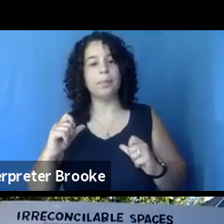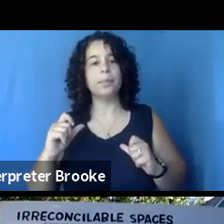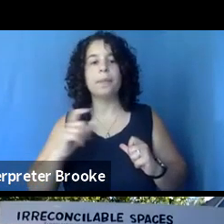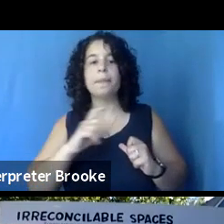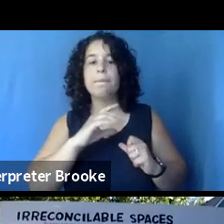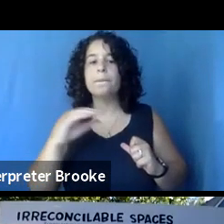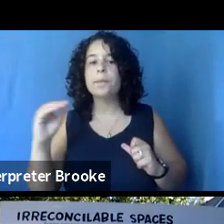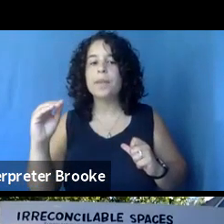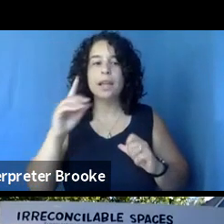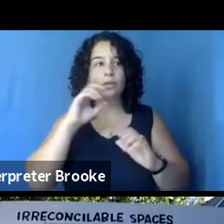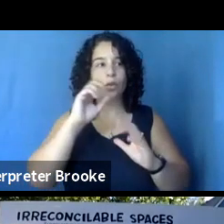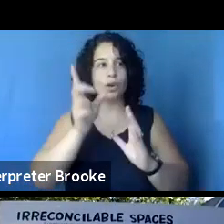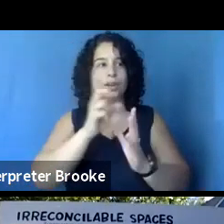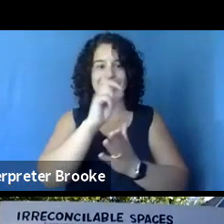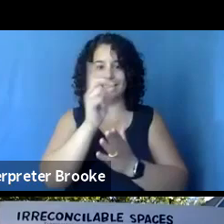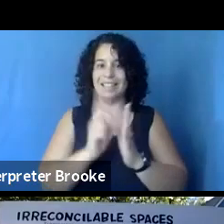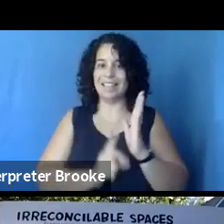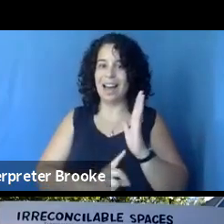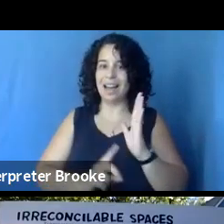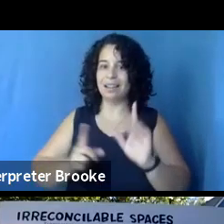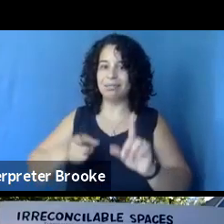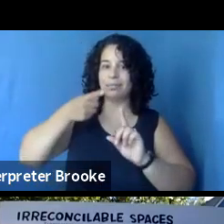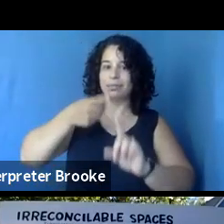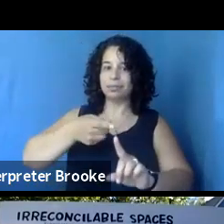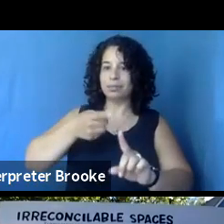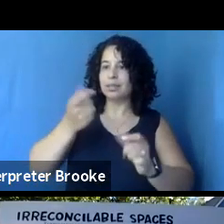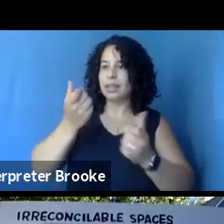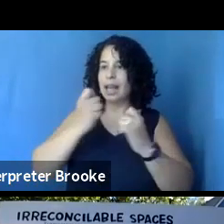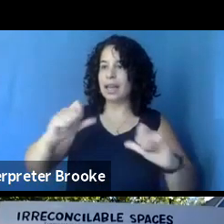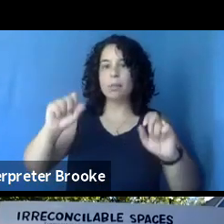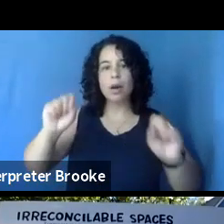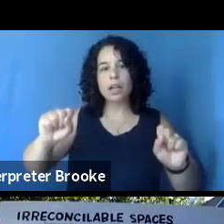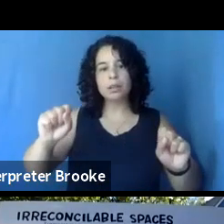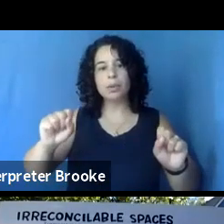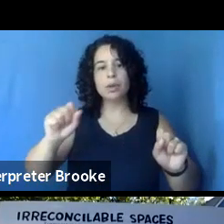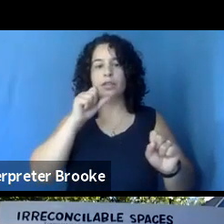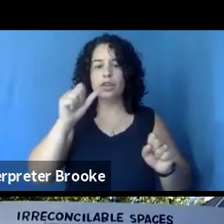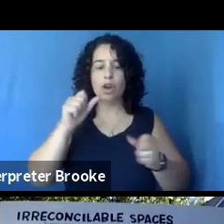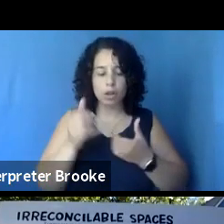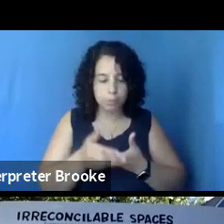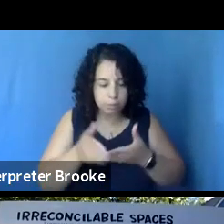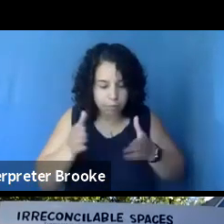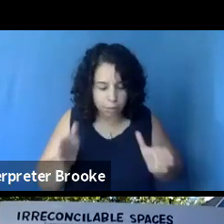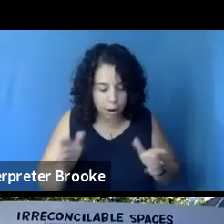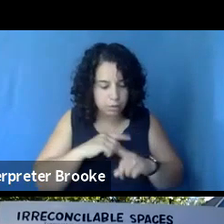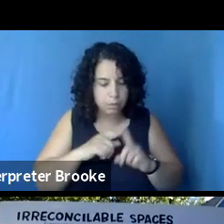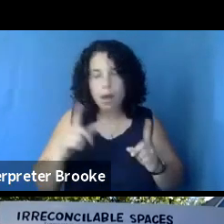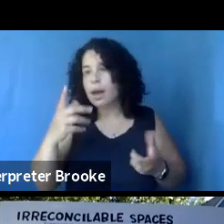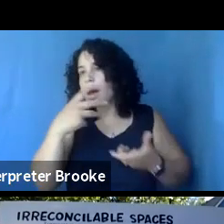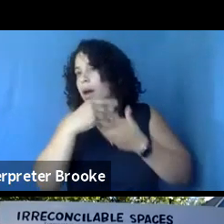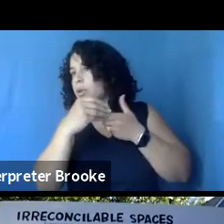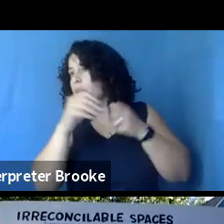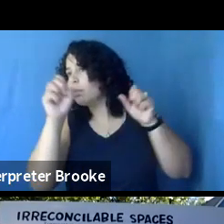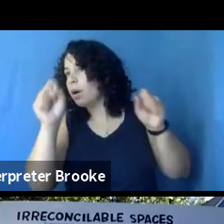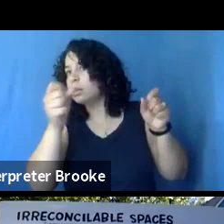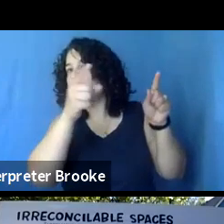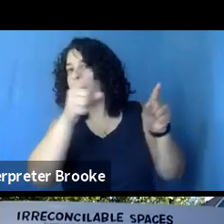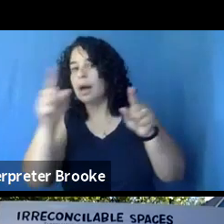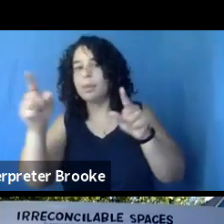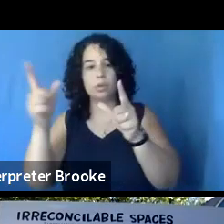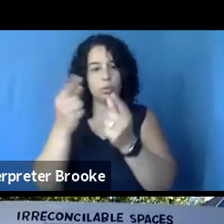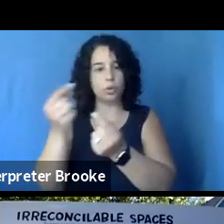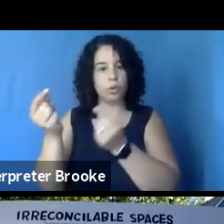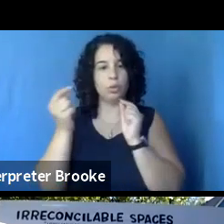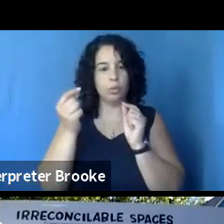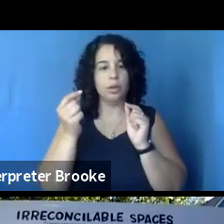and design possibilities for imagining outside of the current conditions in which we exist.